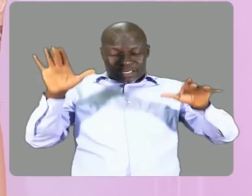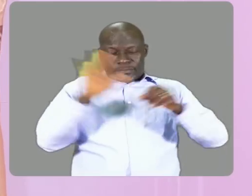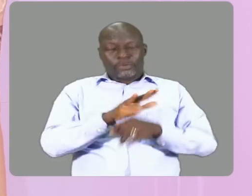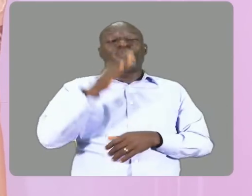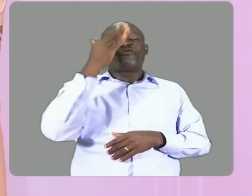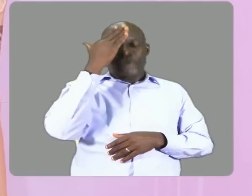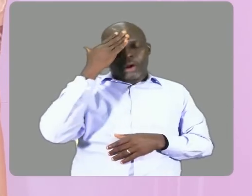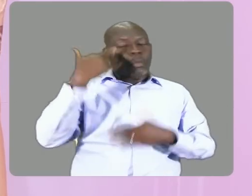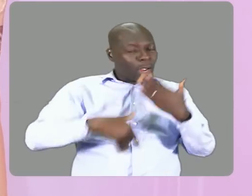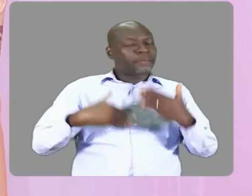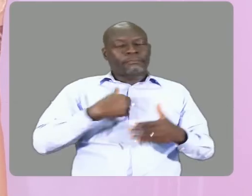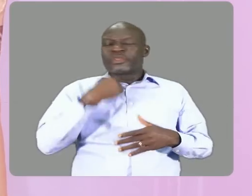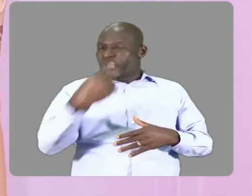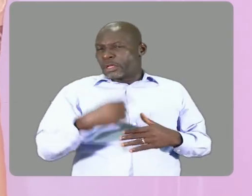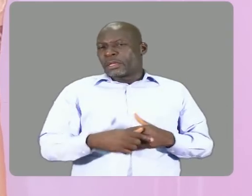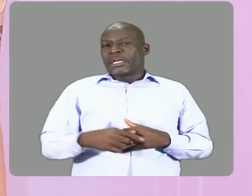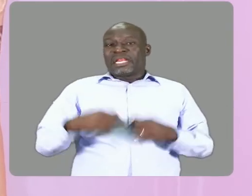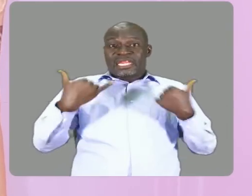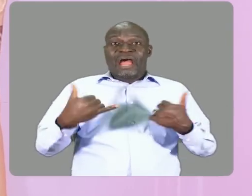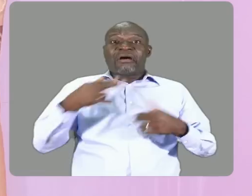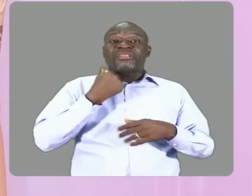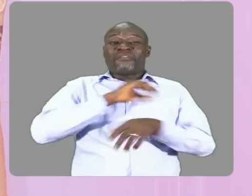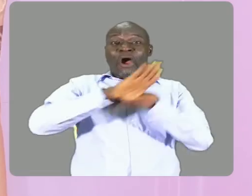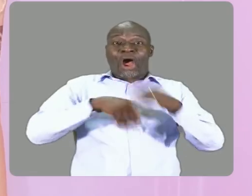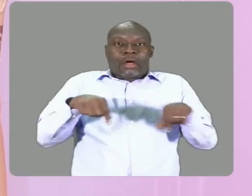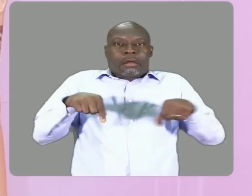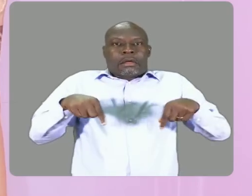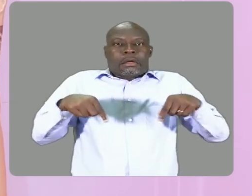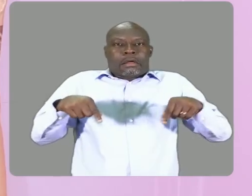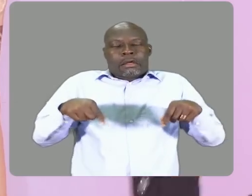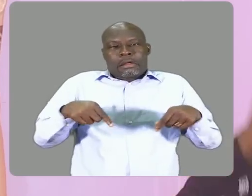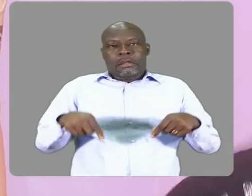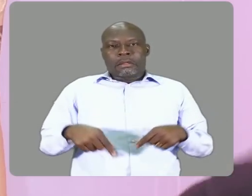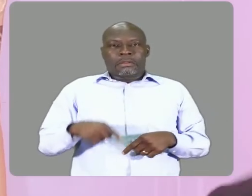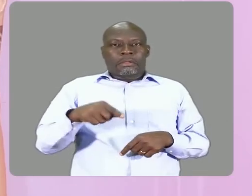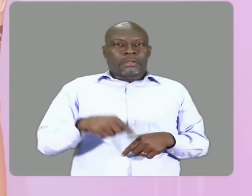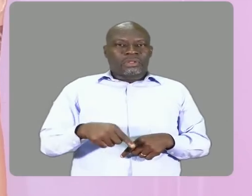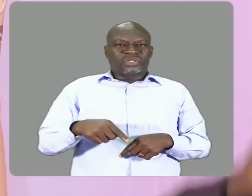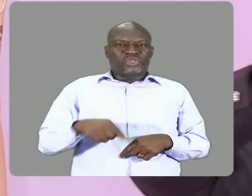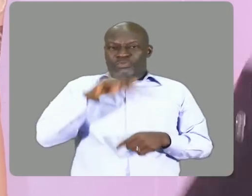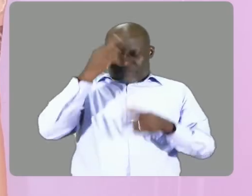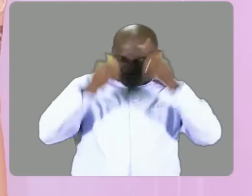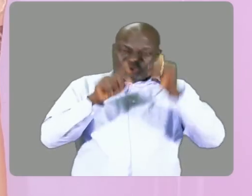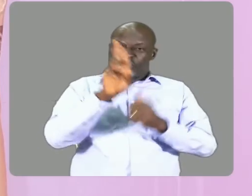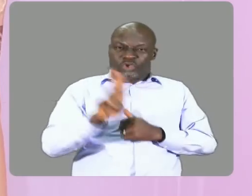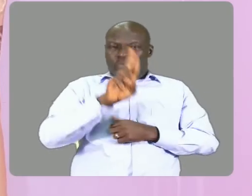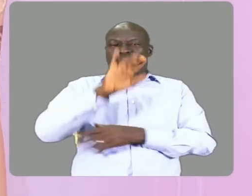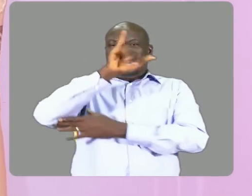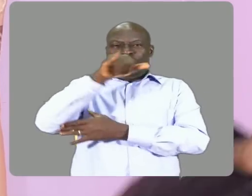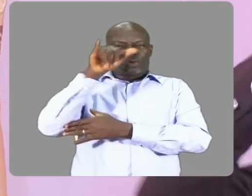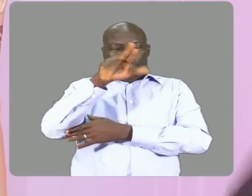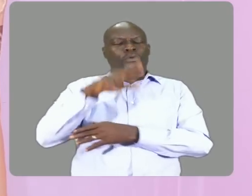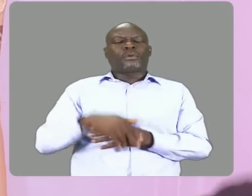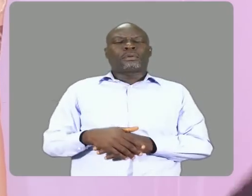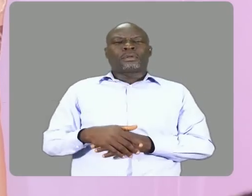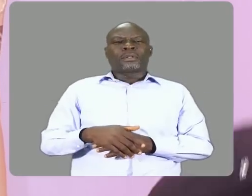or Nim dear making. Now make us say the home was such a cha. Wouldn't now bosom so, and a moo to no, and